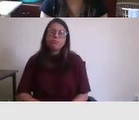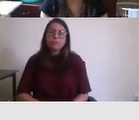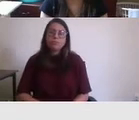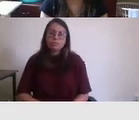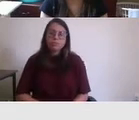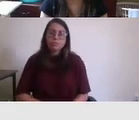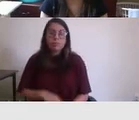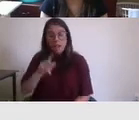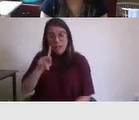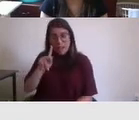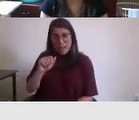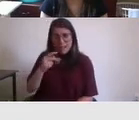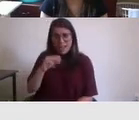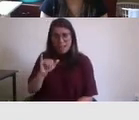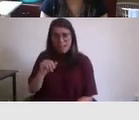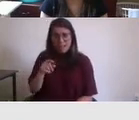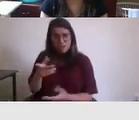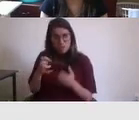Kathy, any other